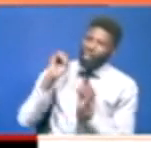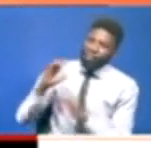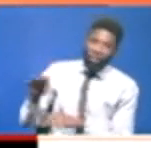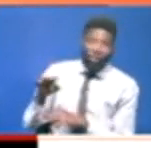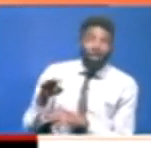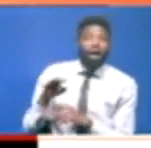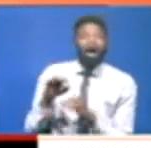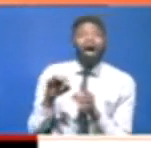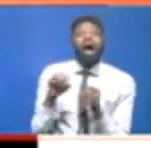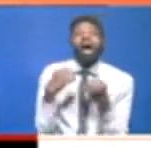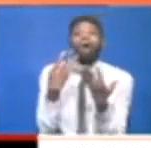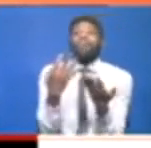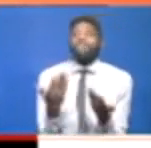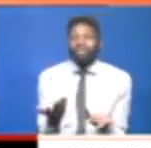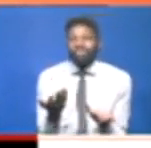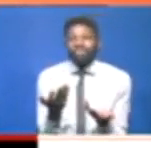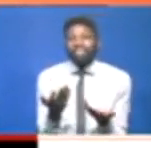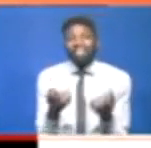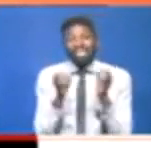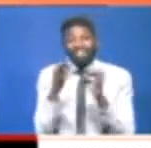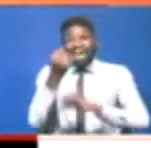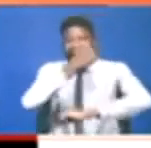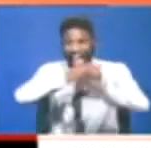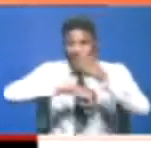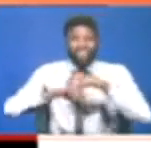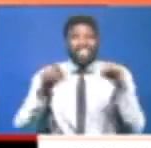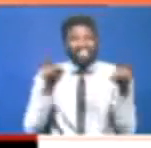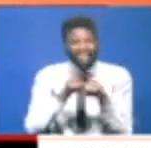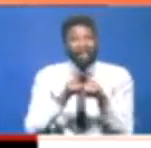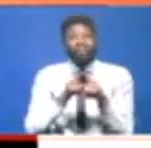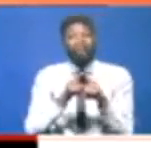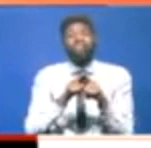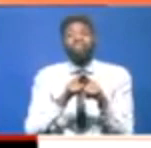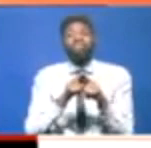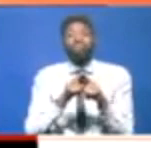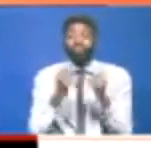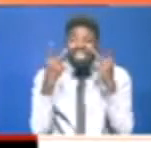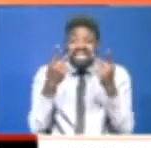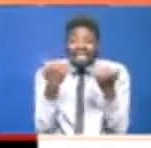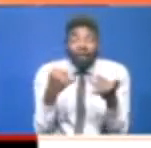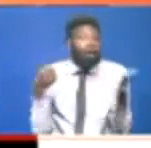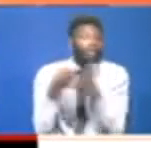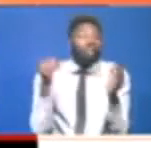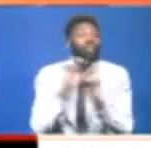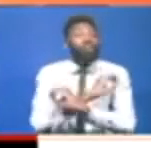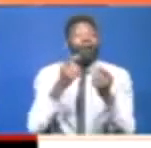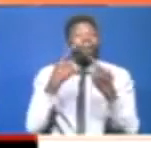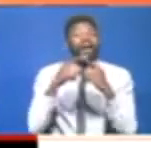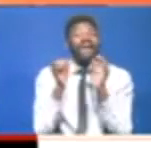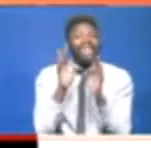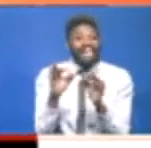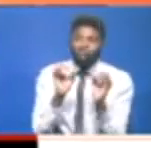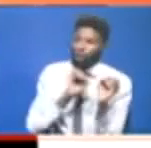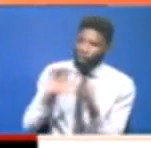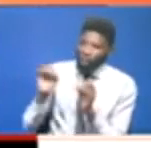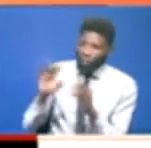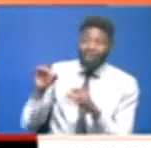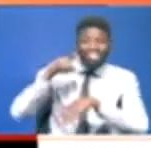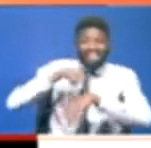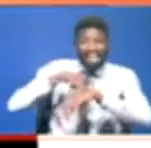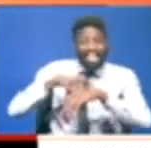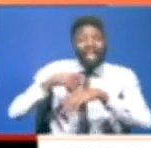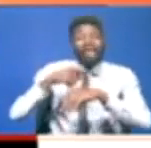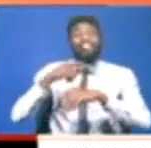if you do that, you may not realize the impact that it will have. But if you do that by phone, wait until you look at the end of the year and look at the statement, and you'll